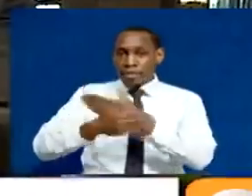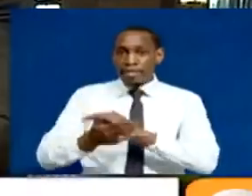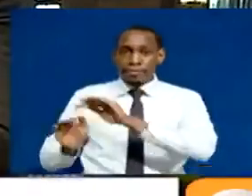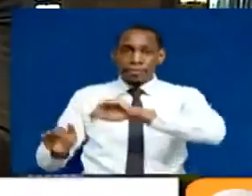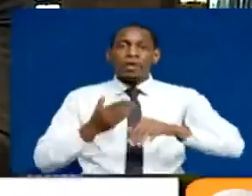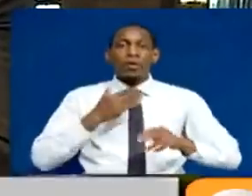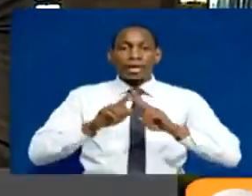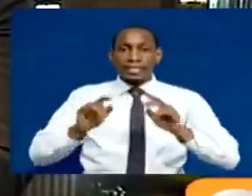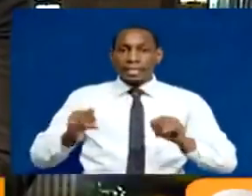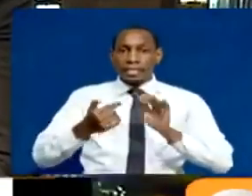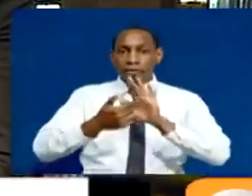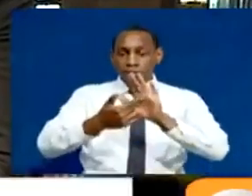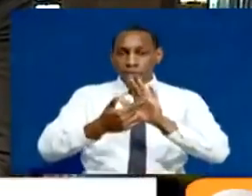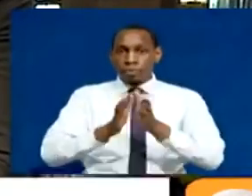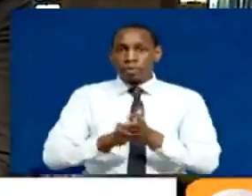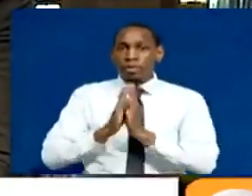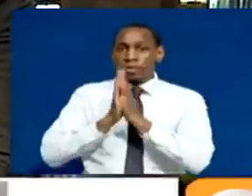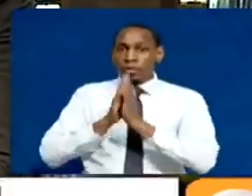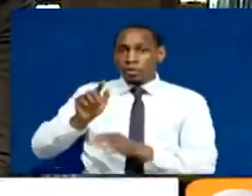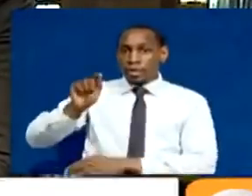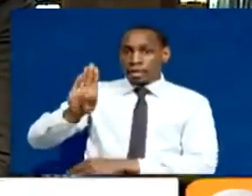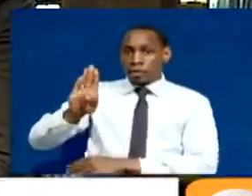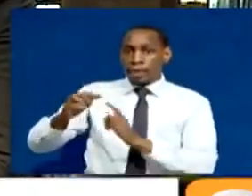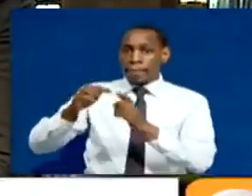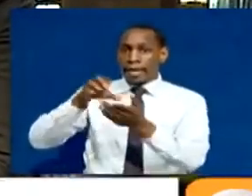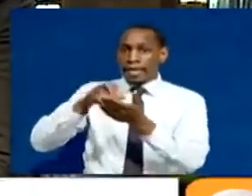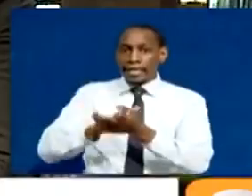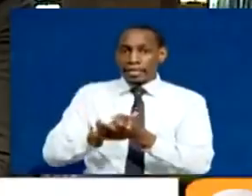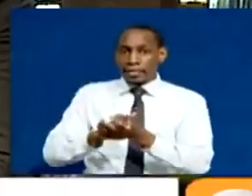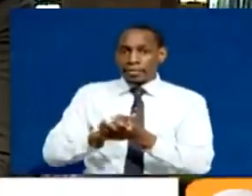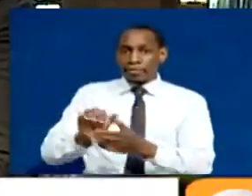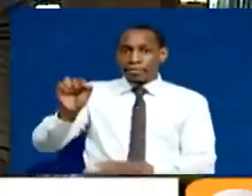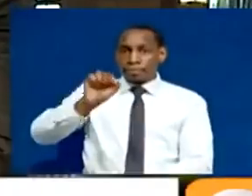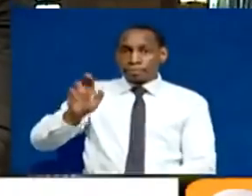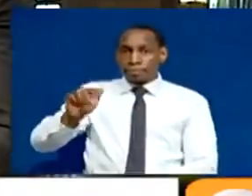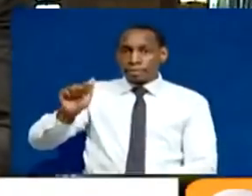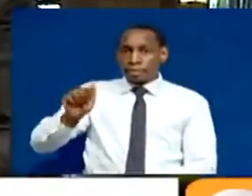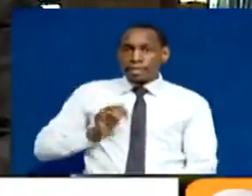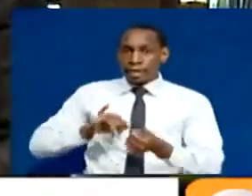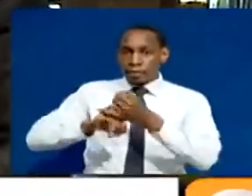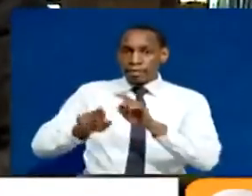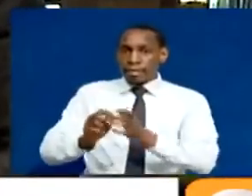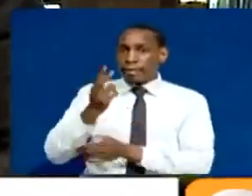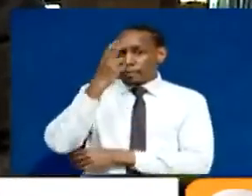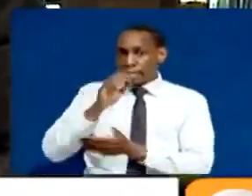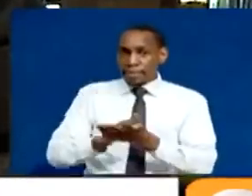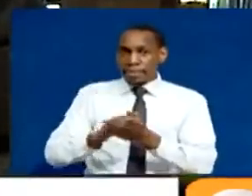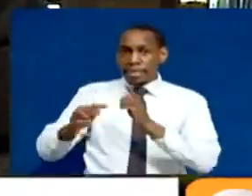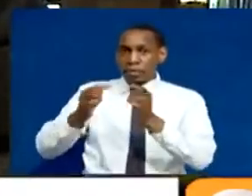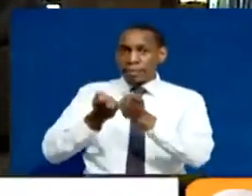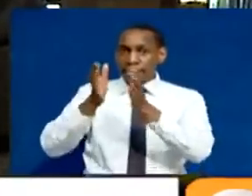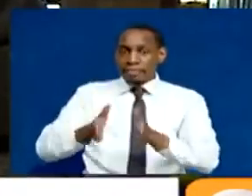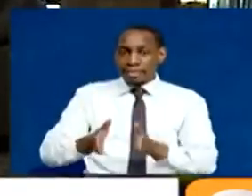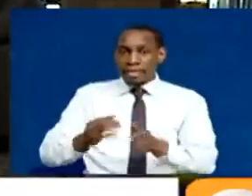Now, we want to begin the bulletin with the top Cohen murder case. And Sarah Wairimu, the widow and suspect in the murder of businessman Top